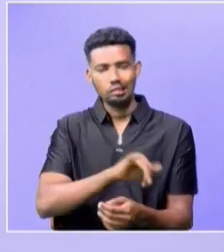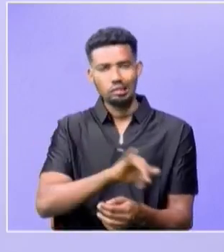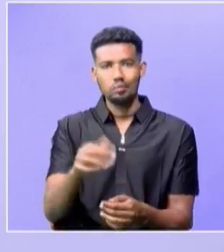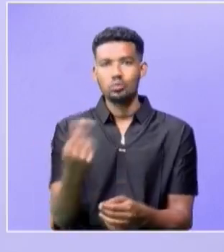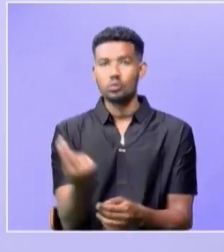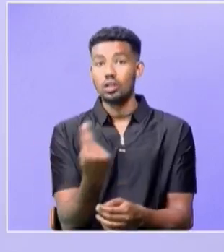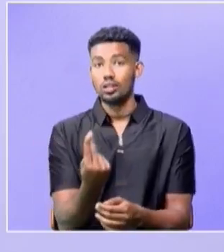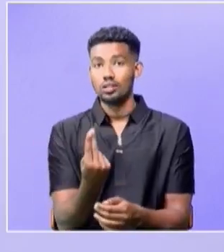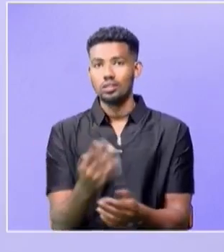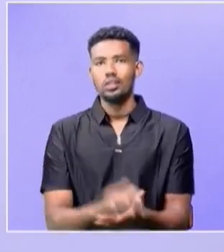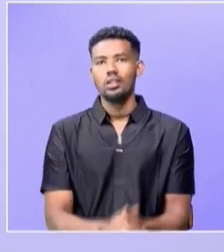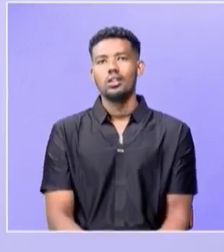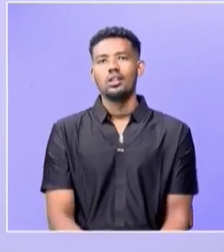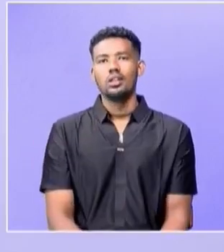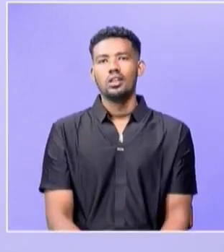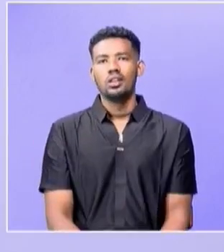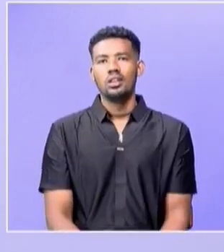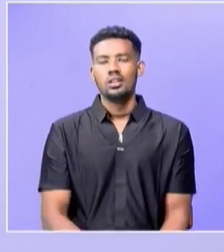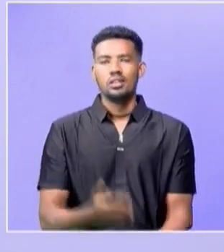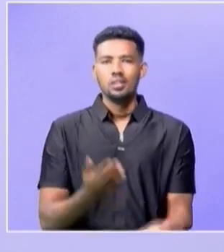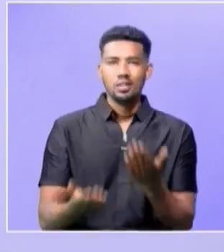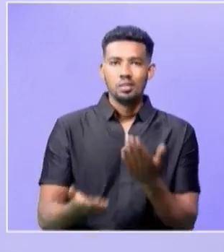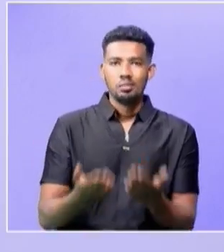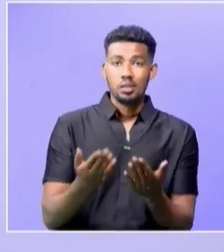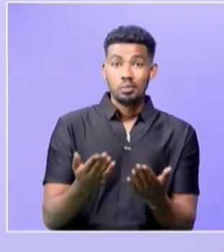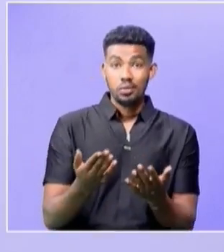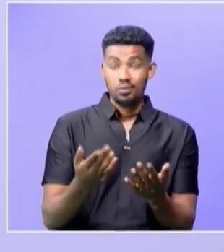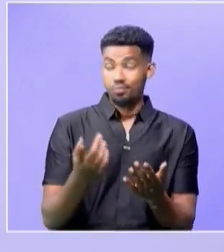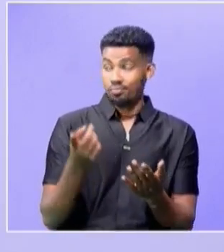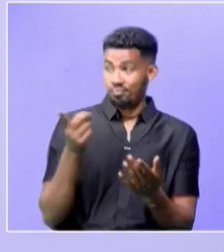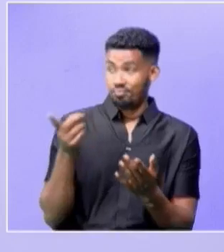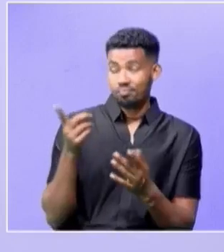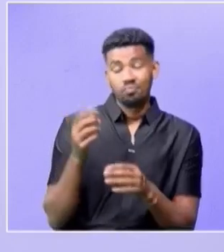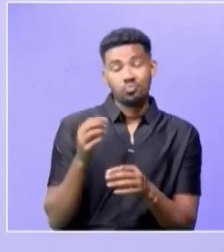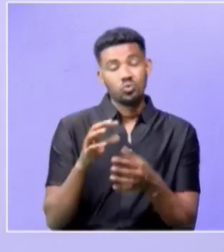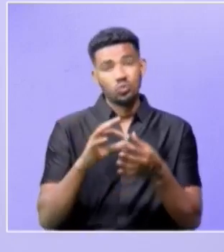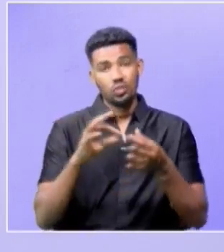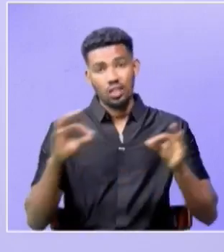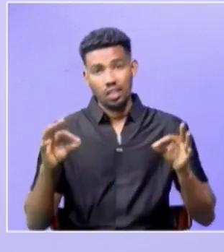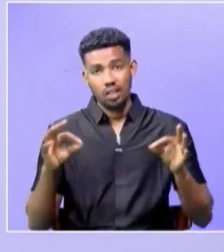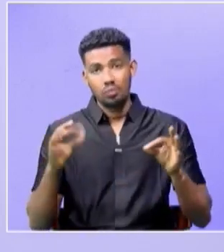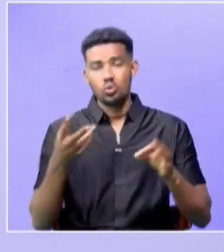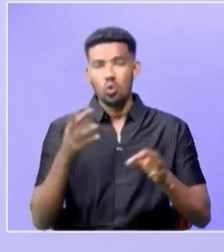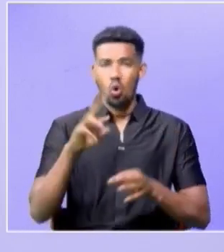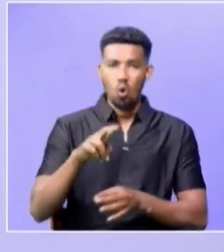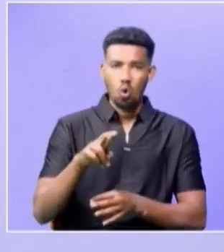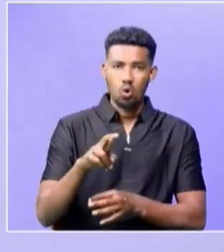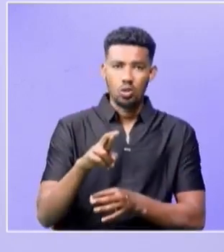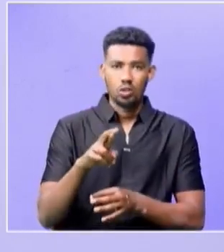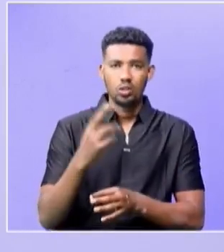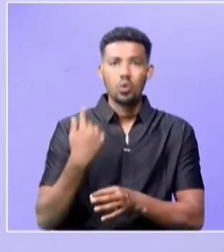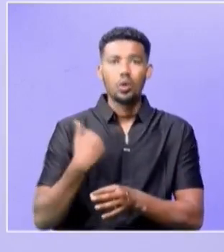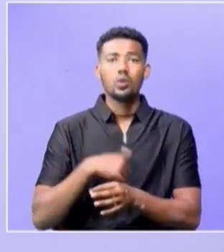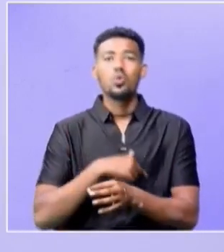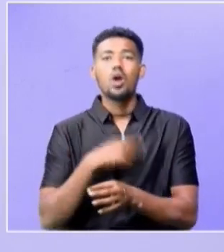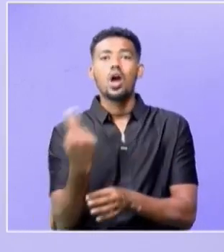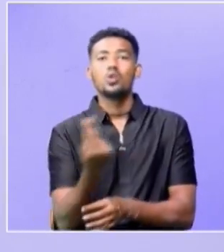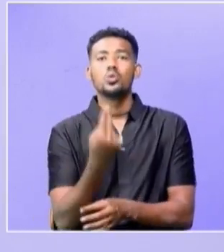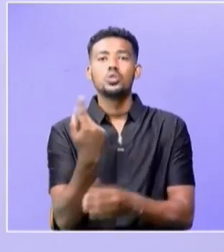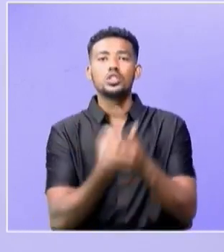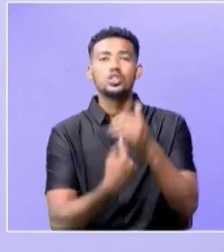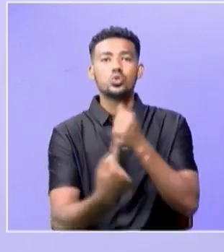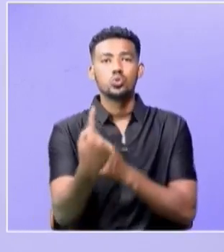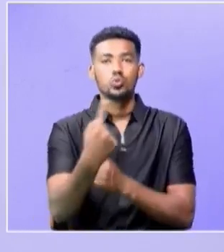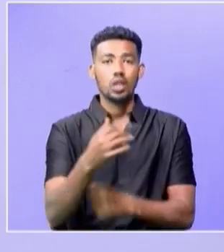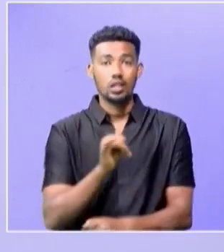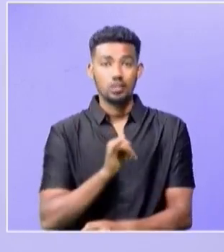be dislike. Or, for to make the sentence, or when we are using singular